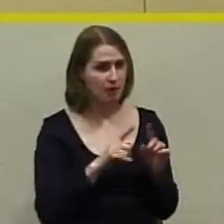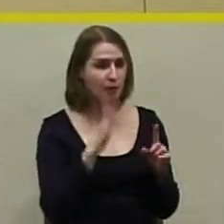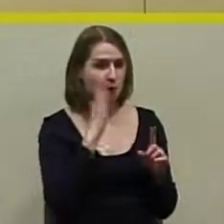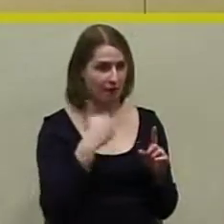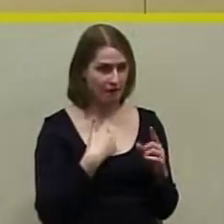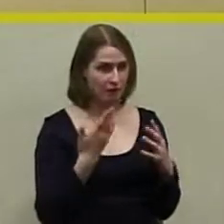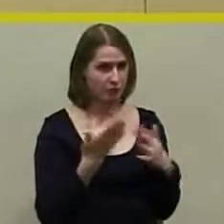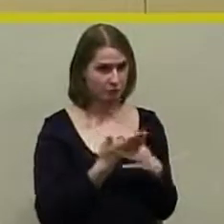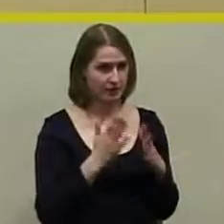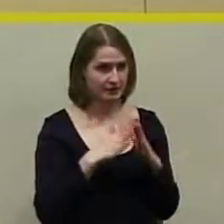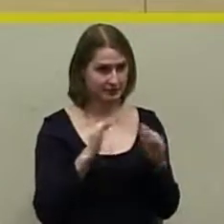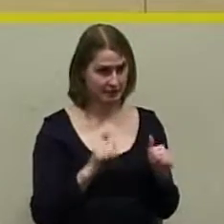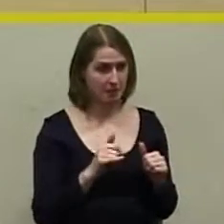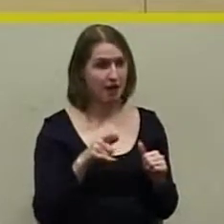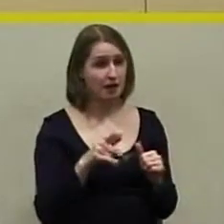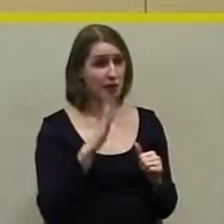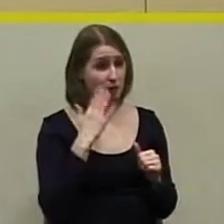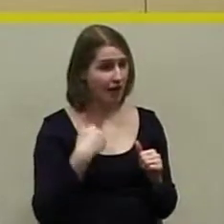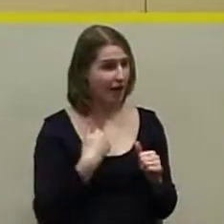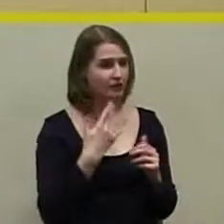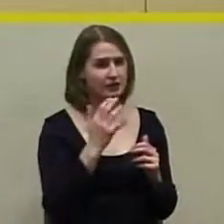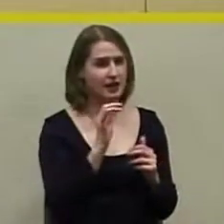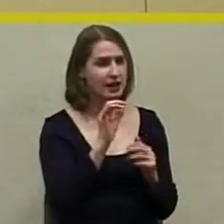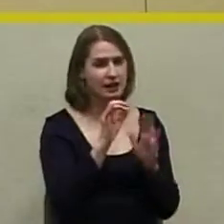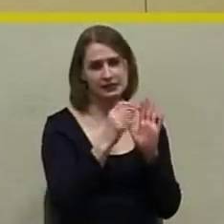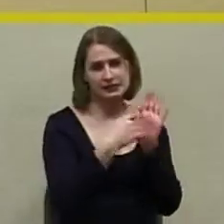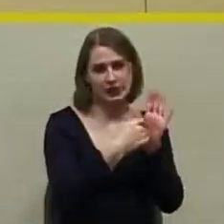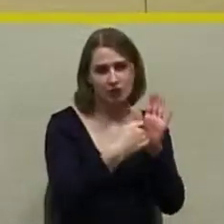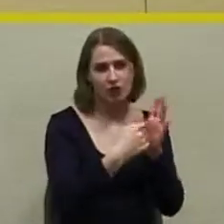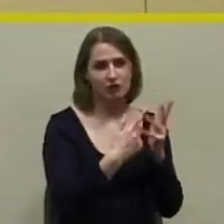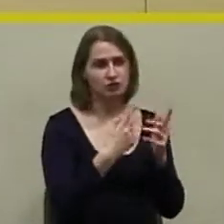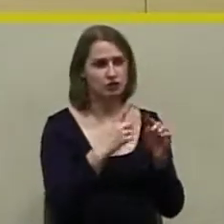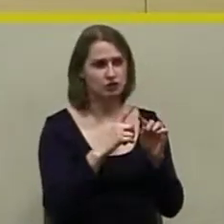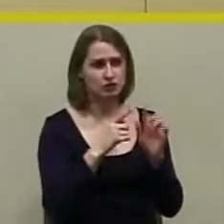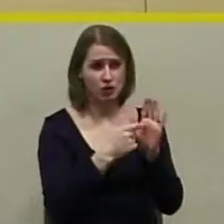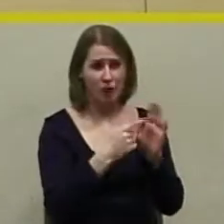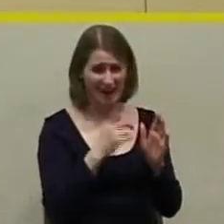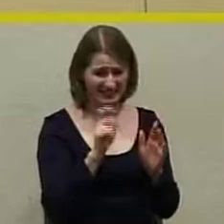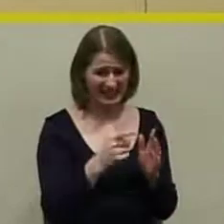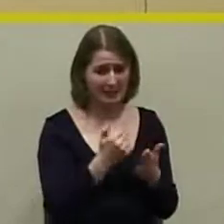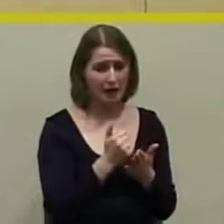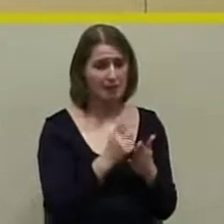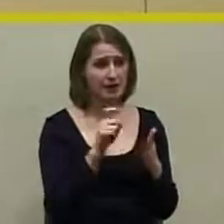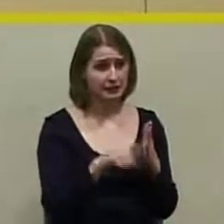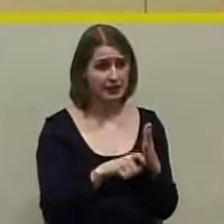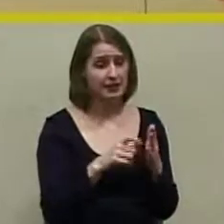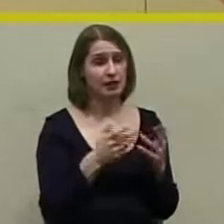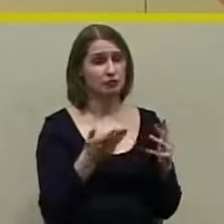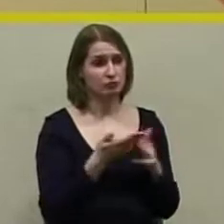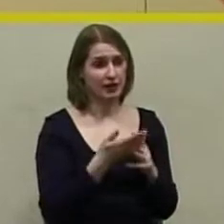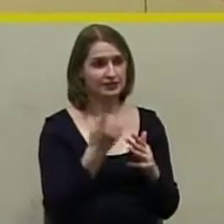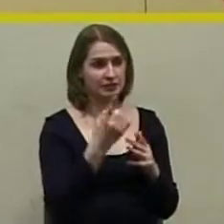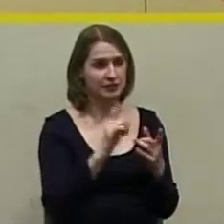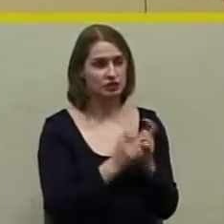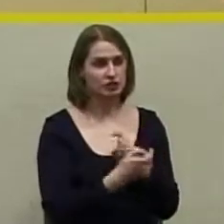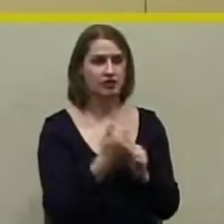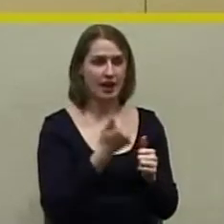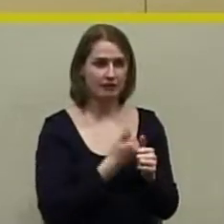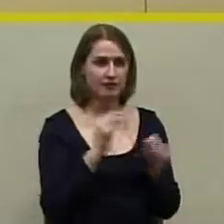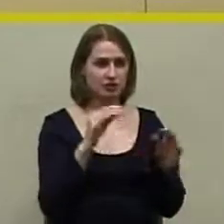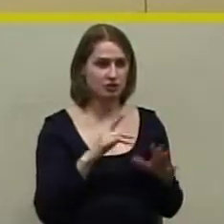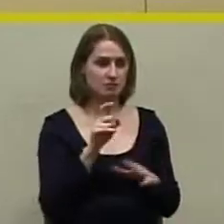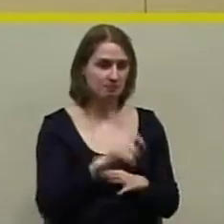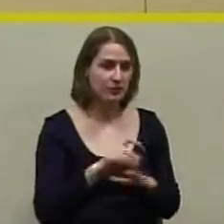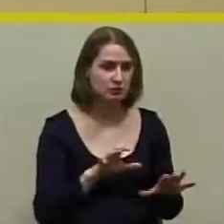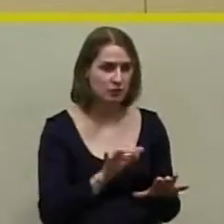class. This kid is going to have some signal to indicate, I need help, I need a break, I need something changed, and every teacher has to do that. It